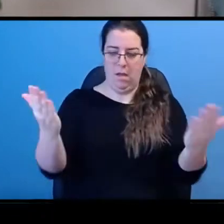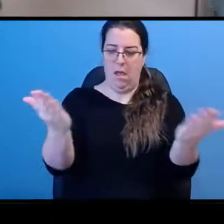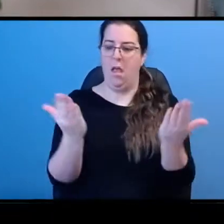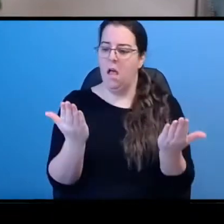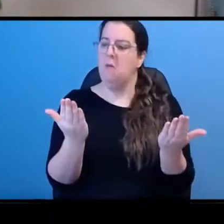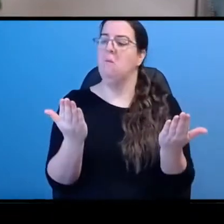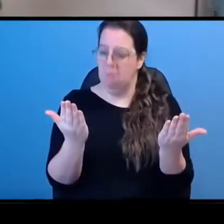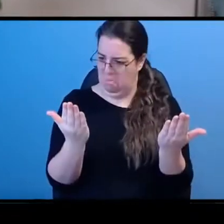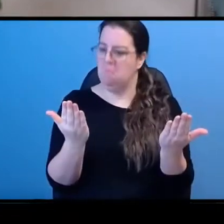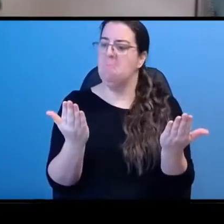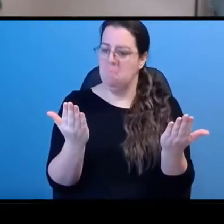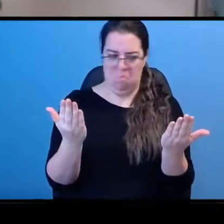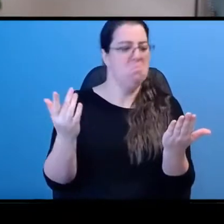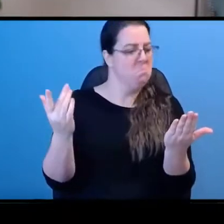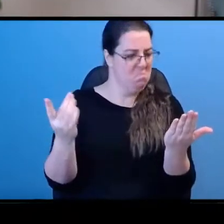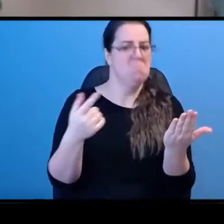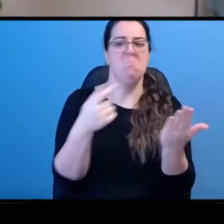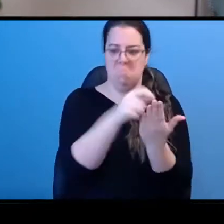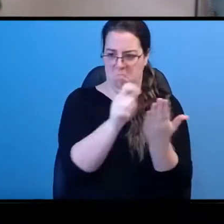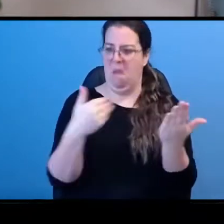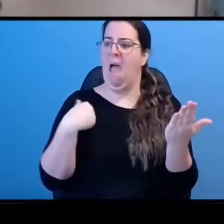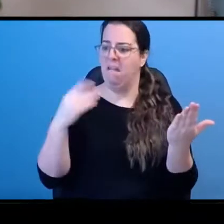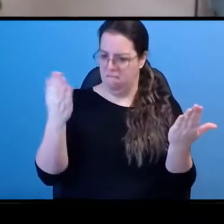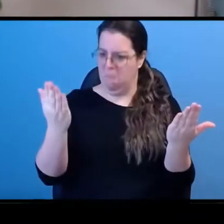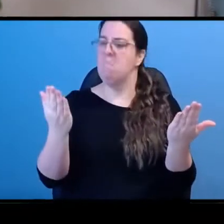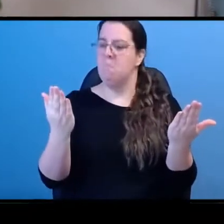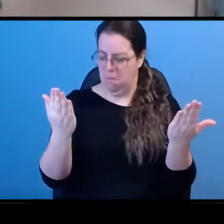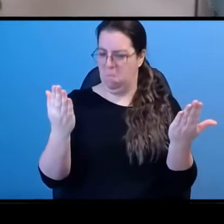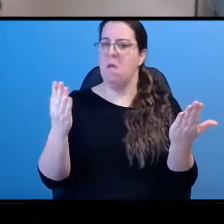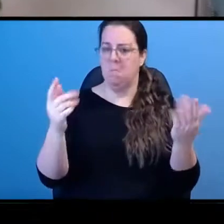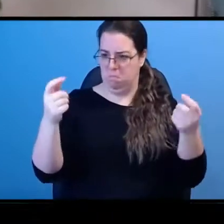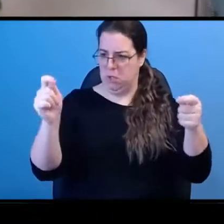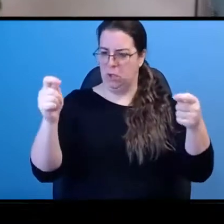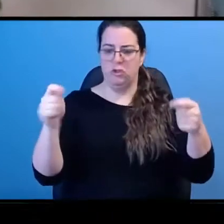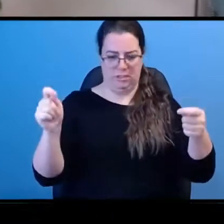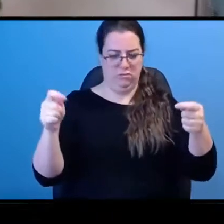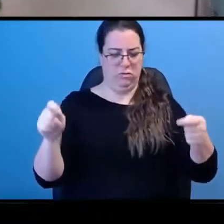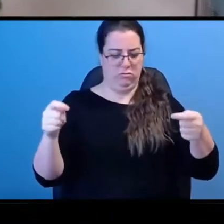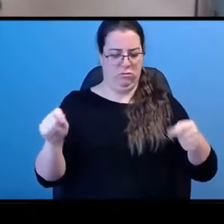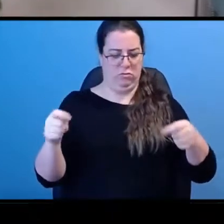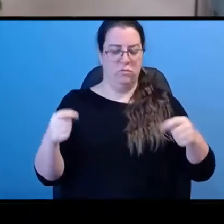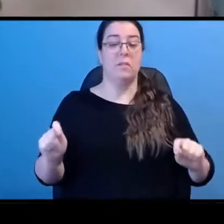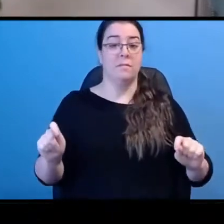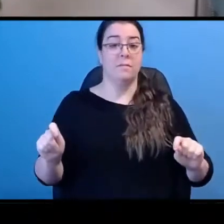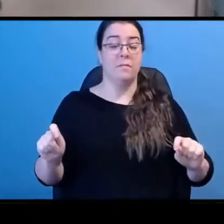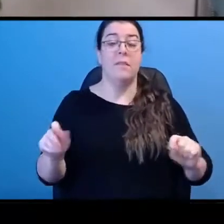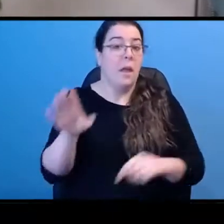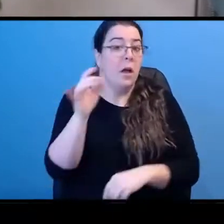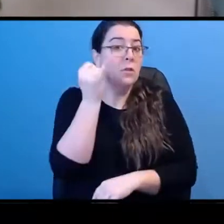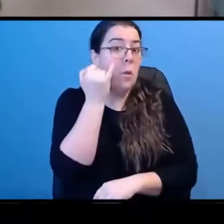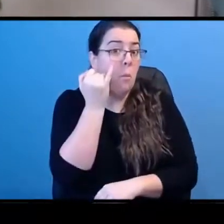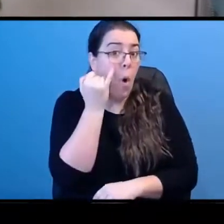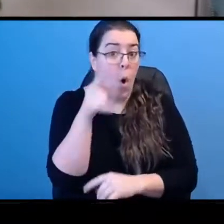check, all the things that they're looking for, that, if this grant is only for students, make sure you